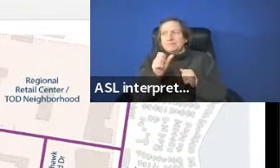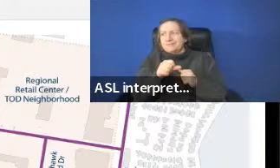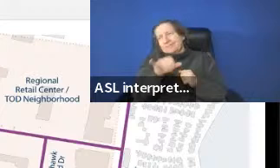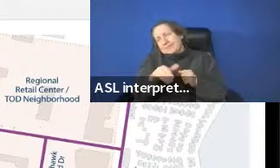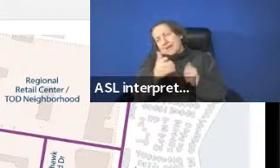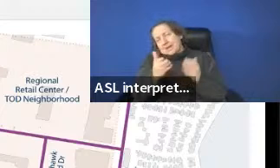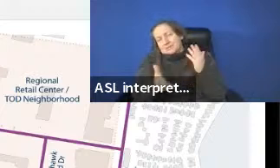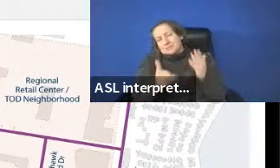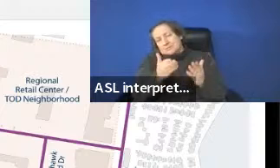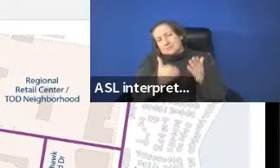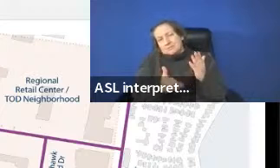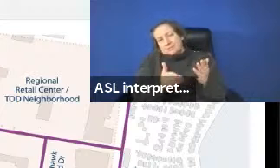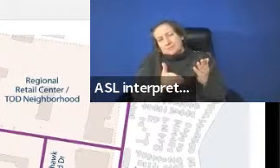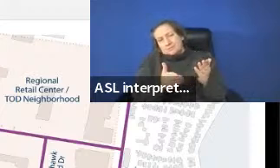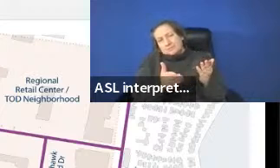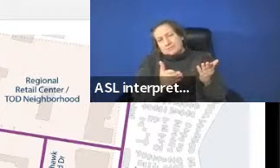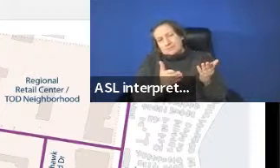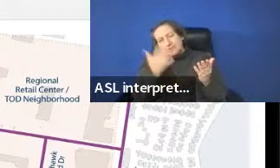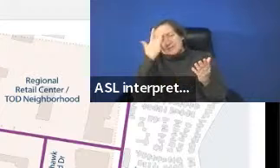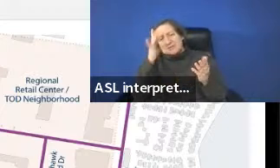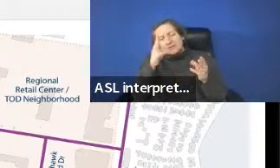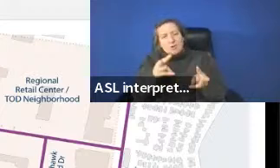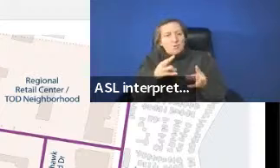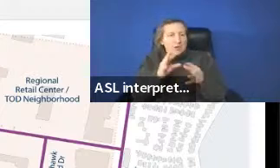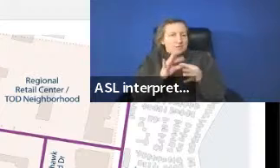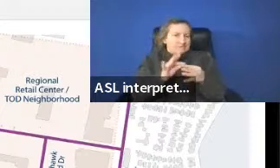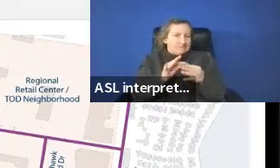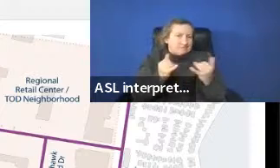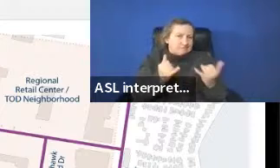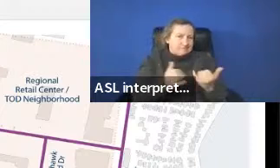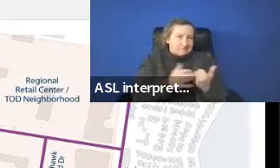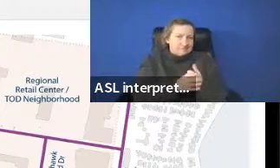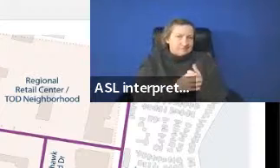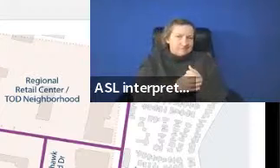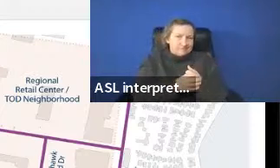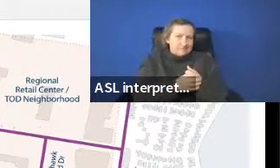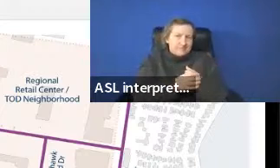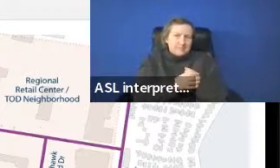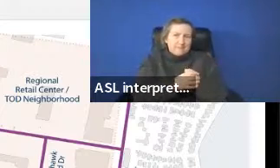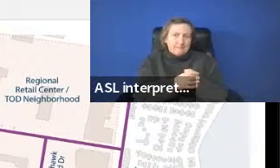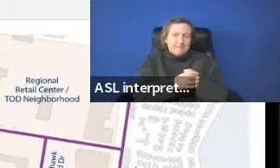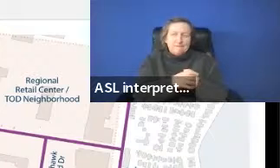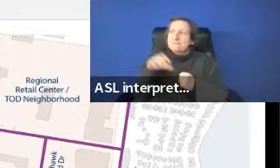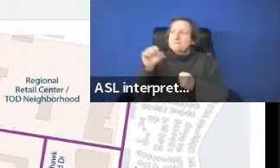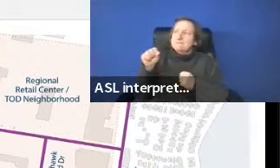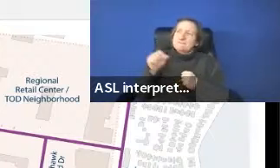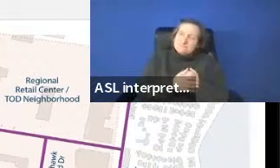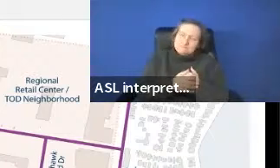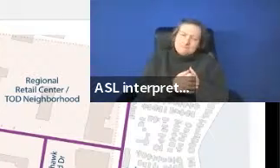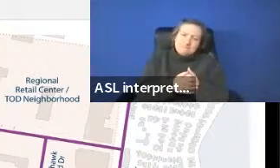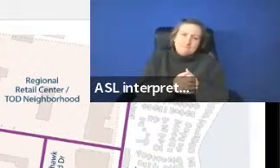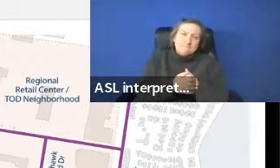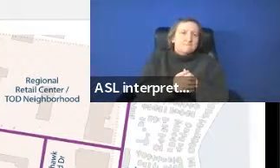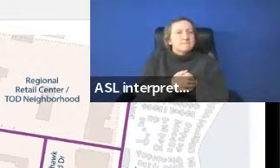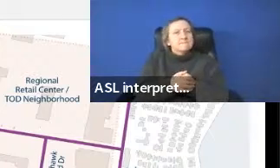probably the smart way to go at the moment. So, yeah. All